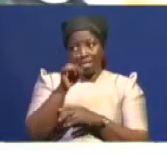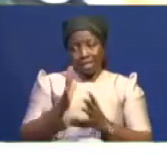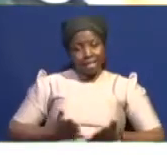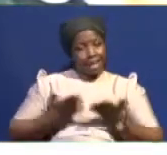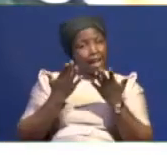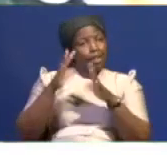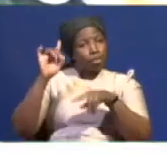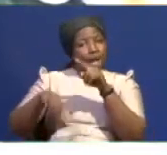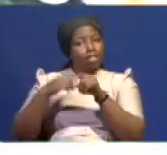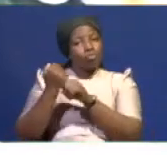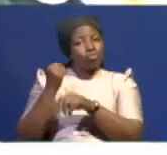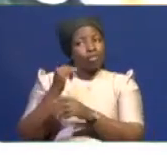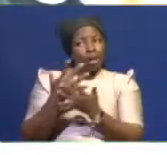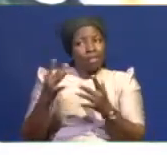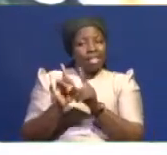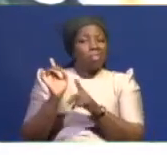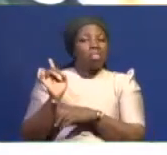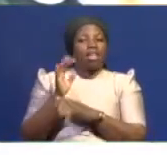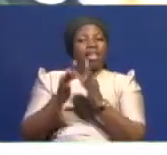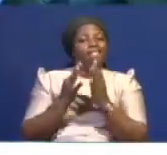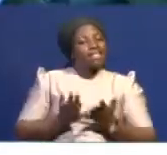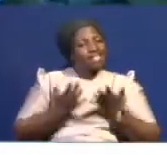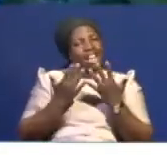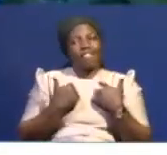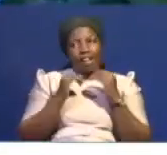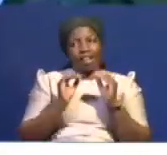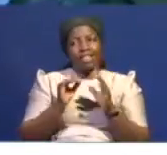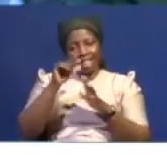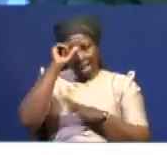like this if there's no sacrifice. The government should support them.